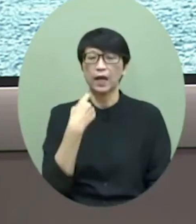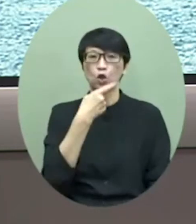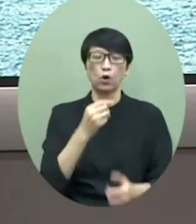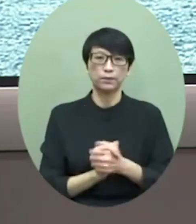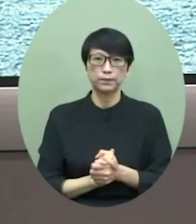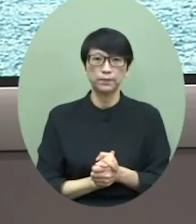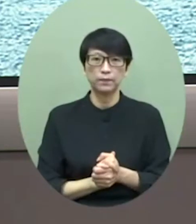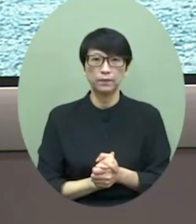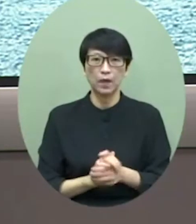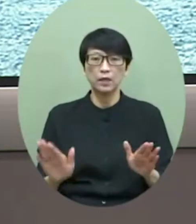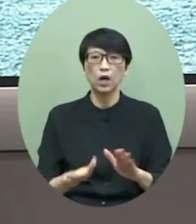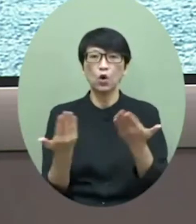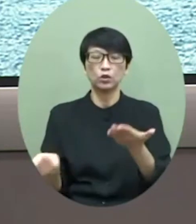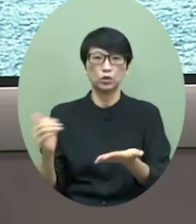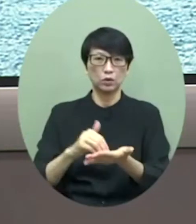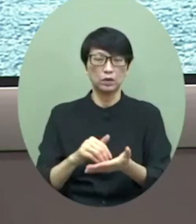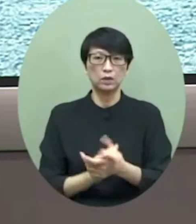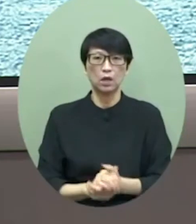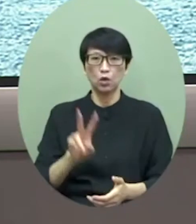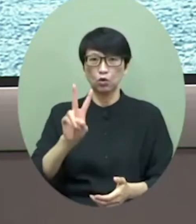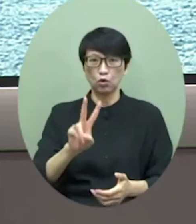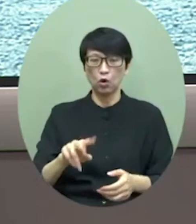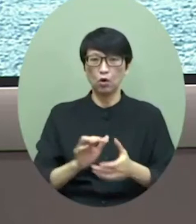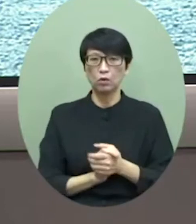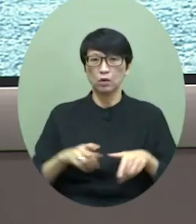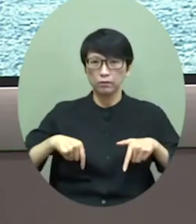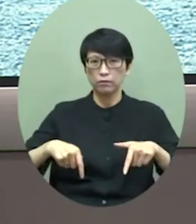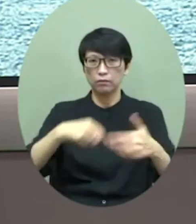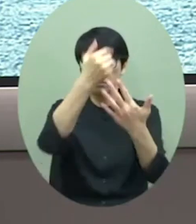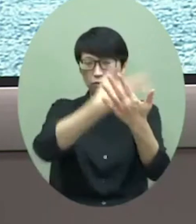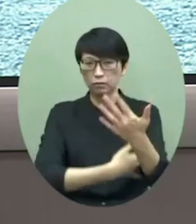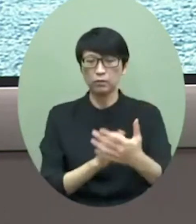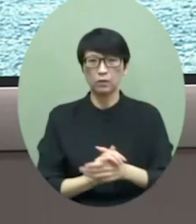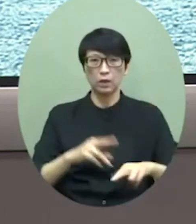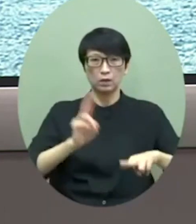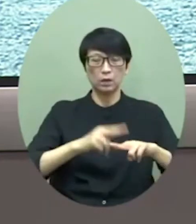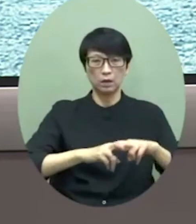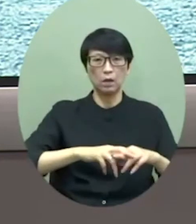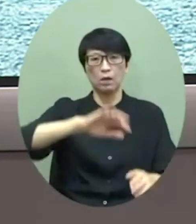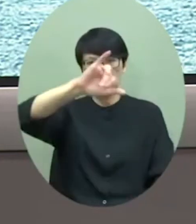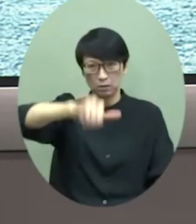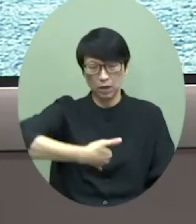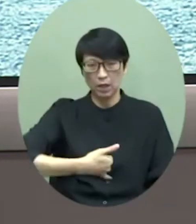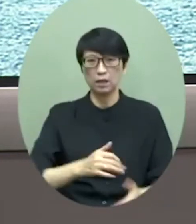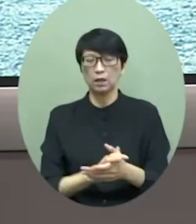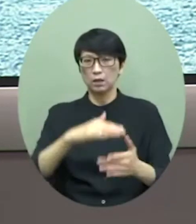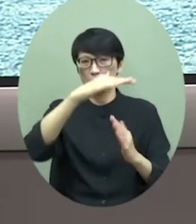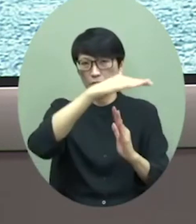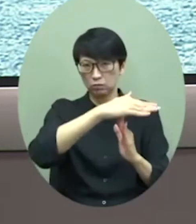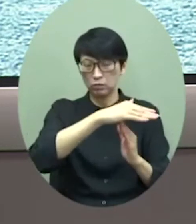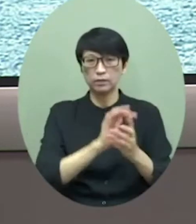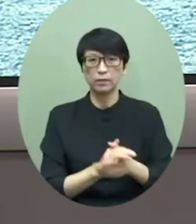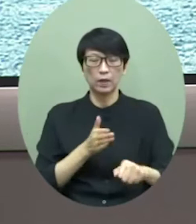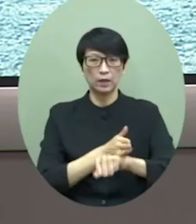we've held, you will know what we've been doing in Hong Kong. Now, all along we have adopted a two-pronged approach. On one hand, we try to reduce